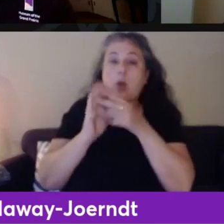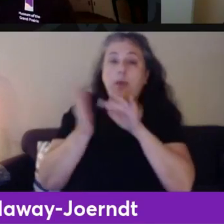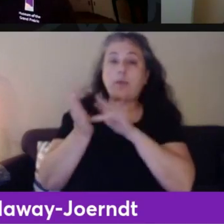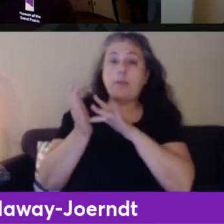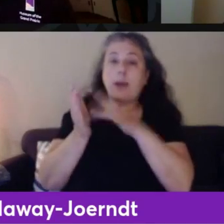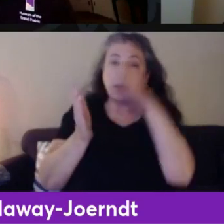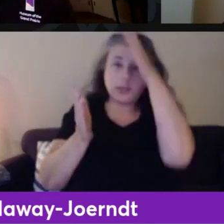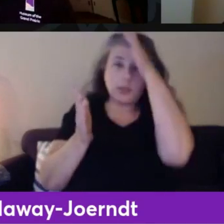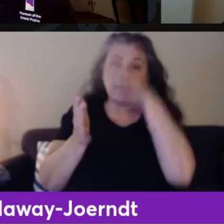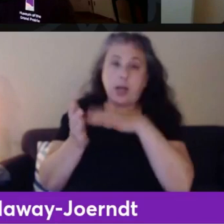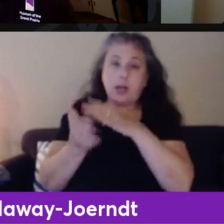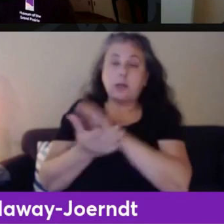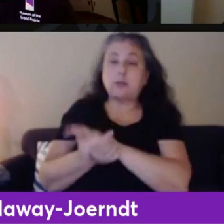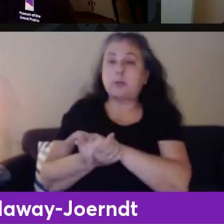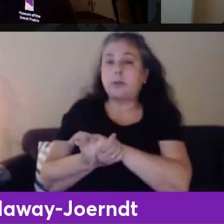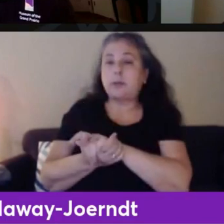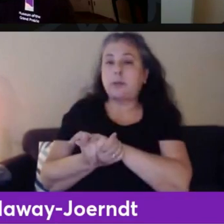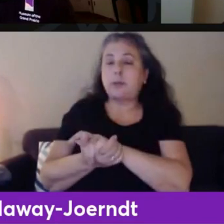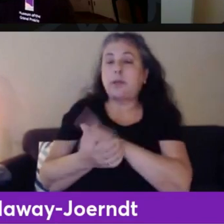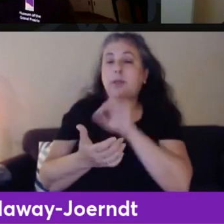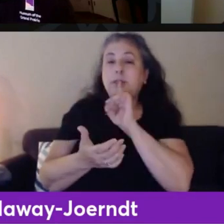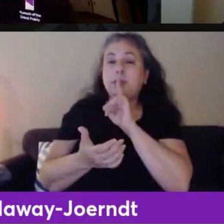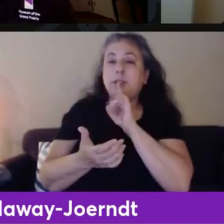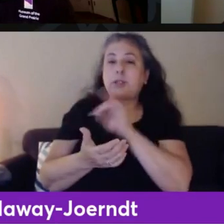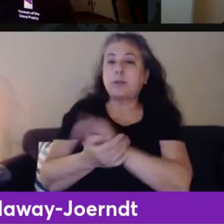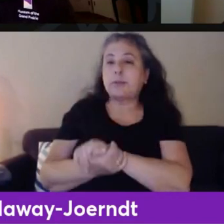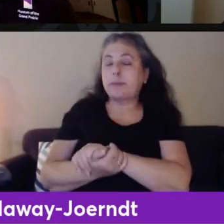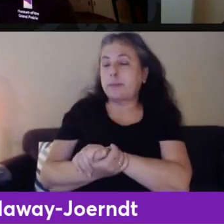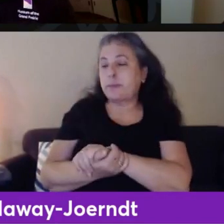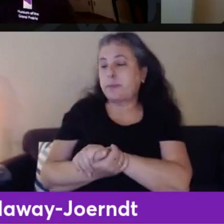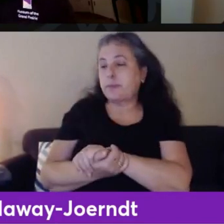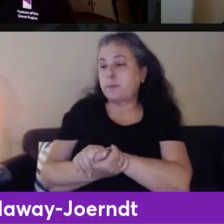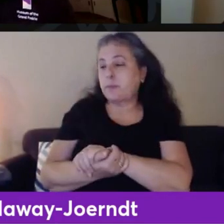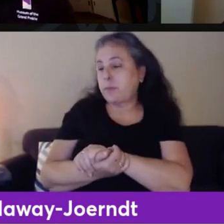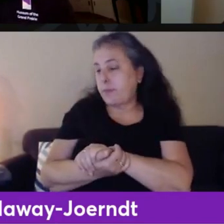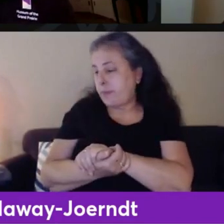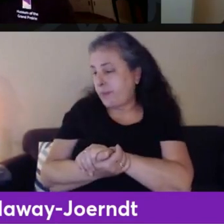man? Sure. Do you answer that question? Yeah. So